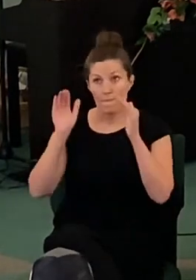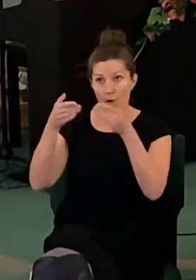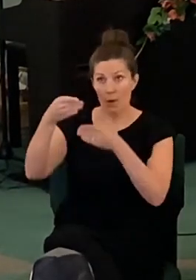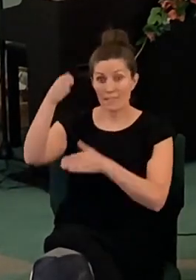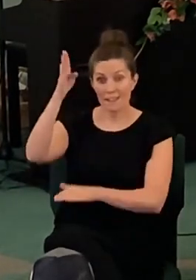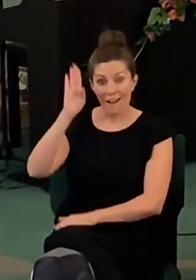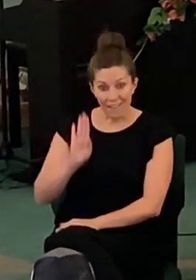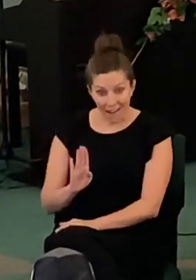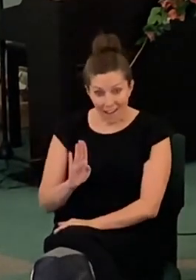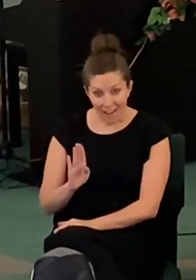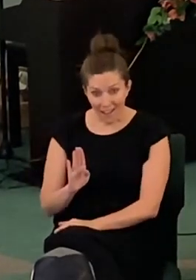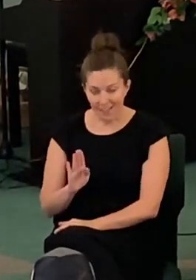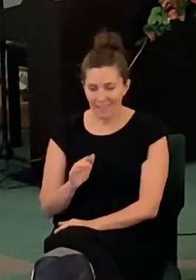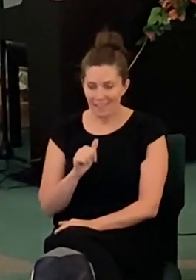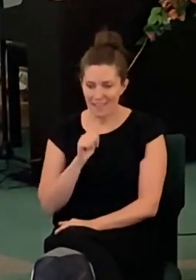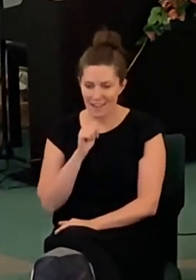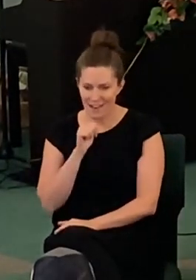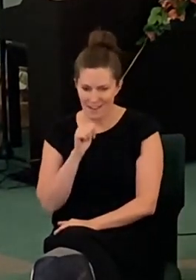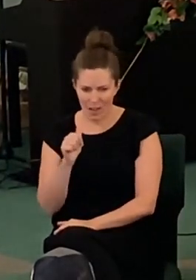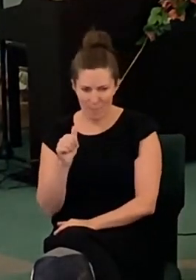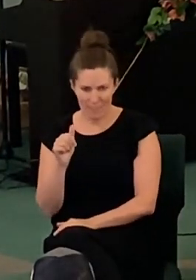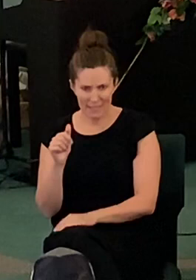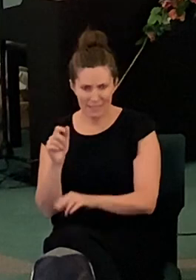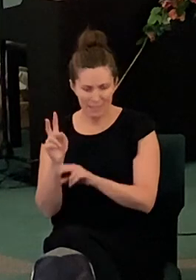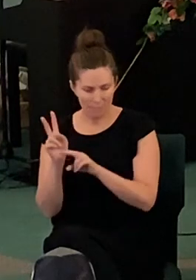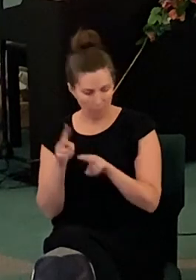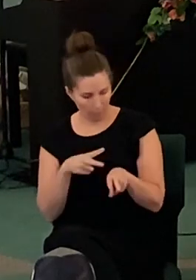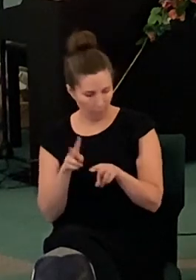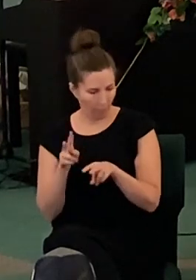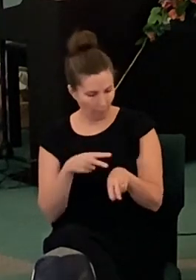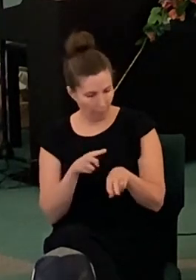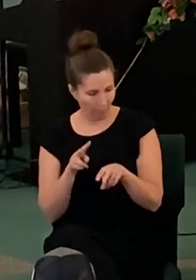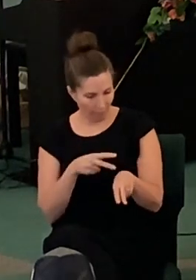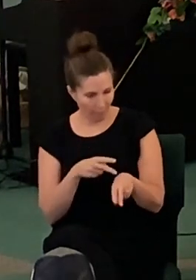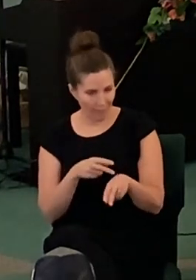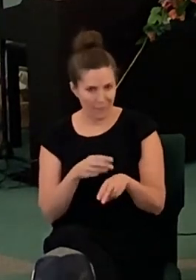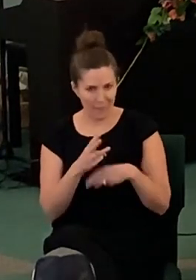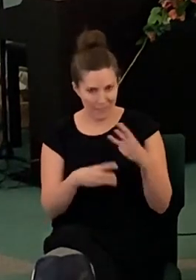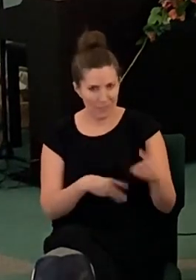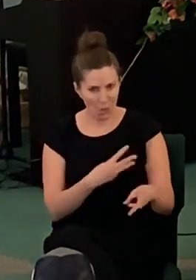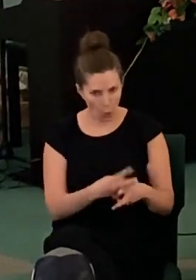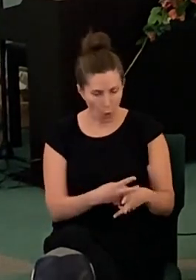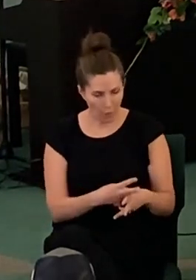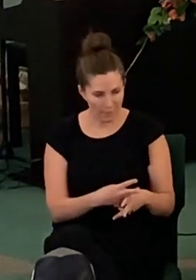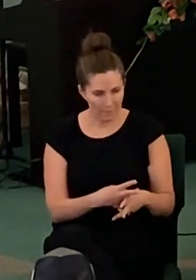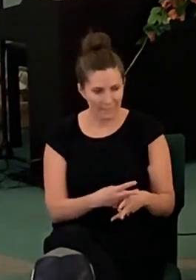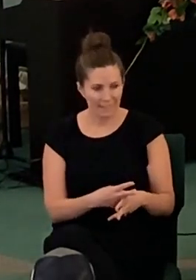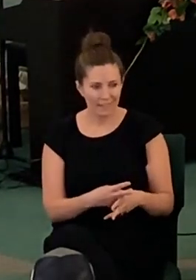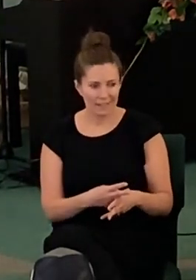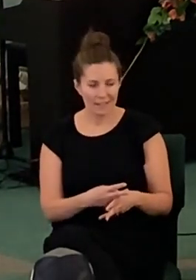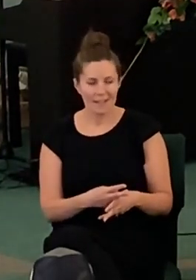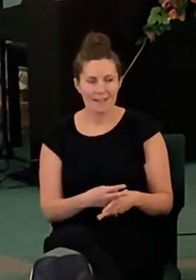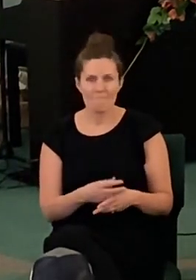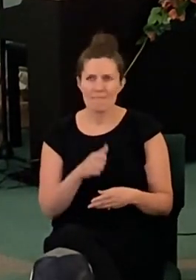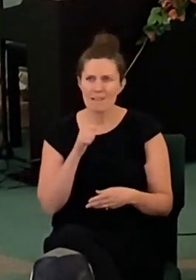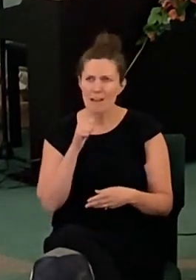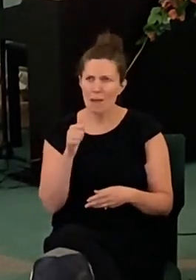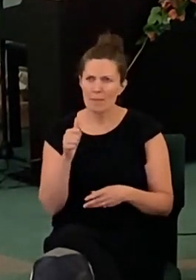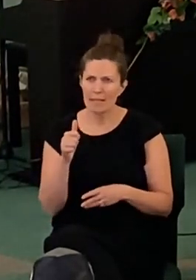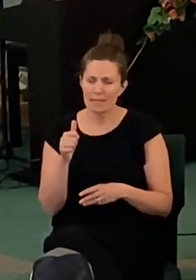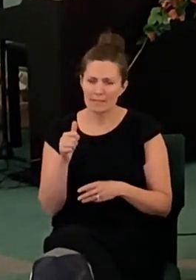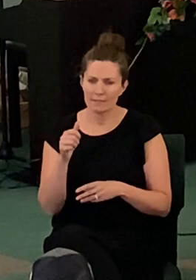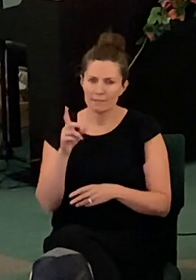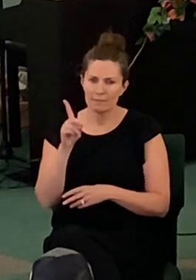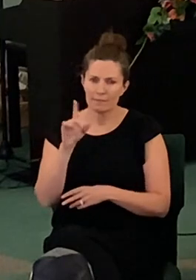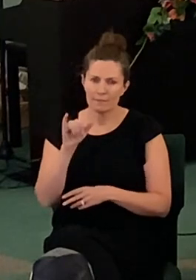be taken away by the things of the world, not be intoxicated and drawn away and diluted into the